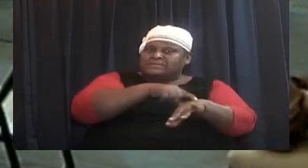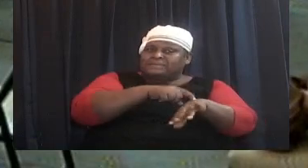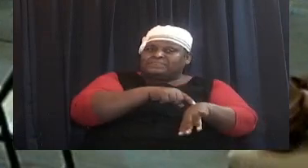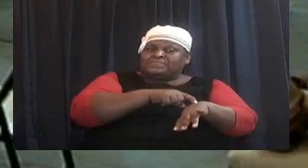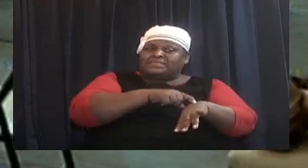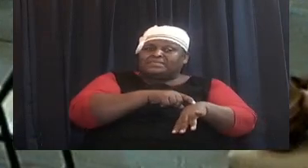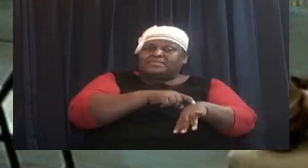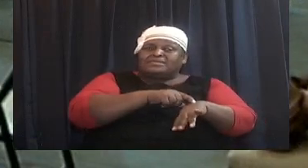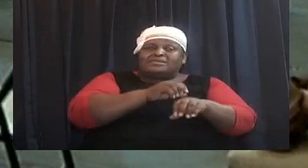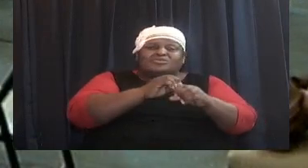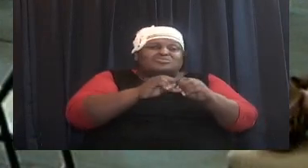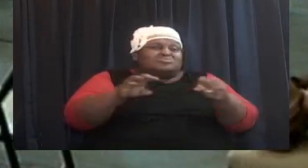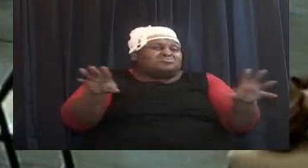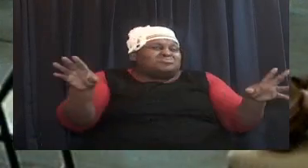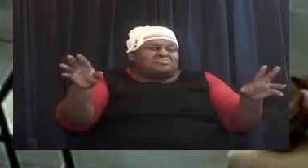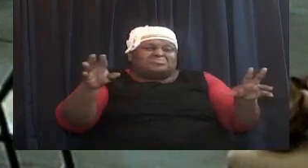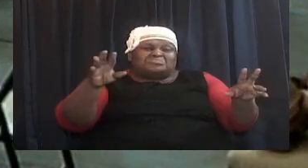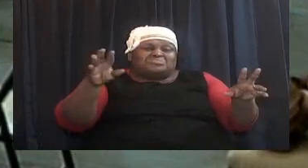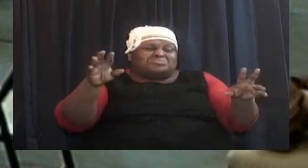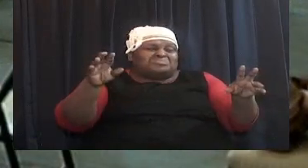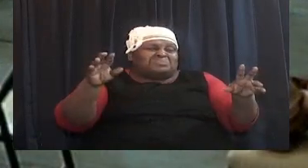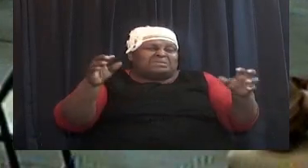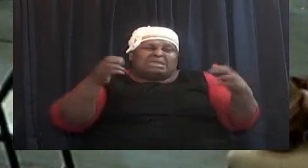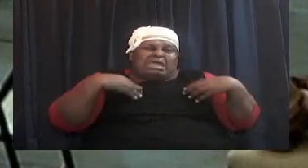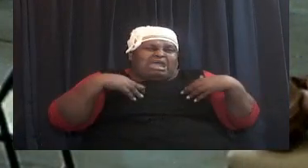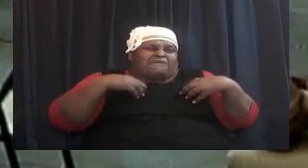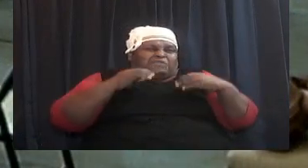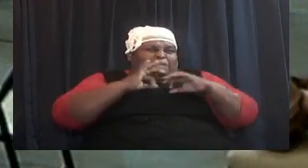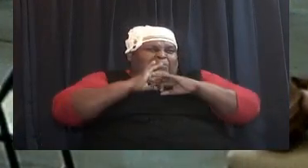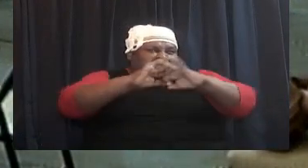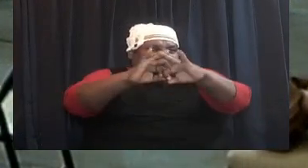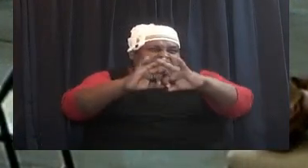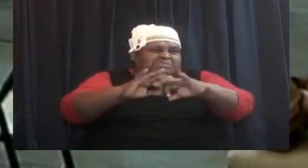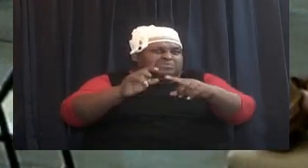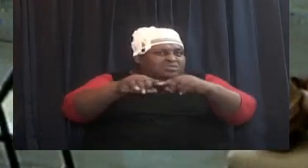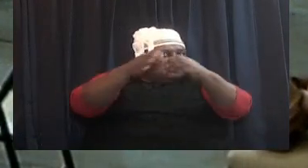You don't have to pride and prompt them to worship.